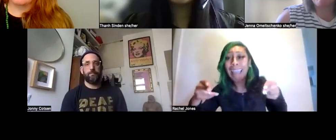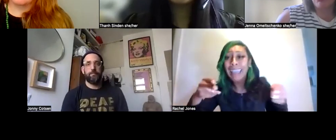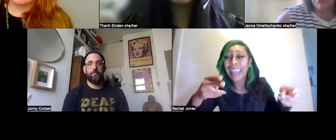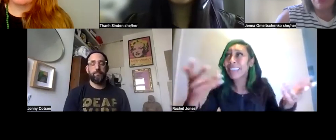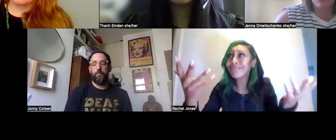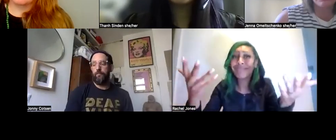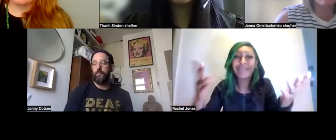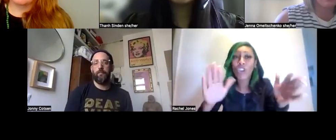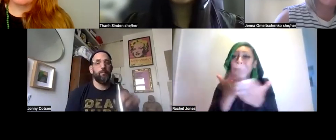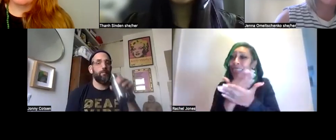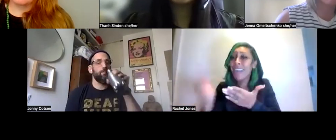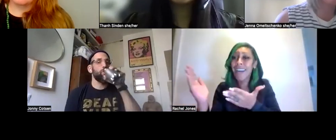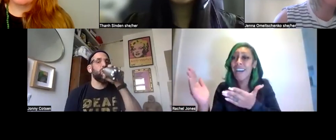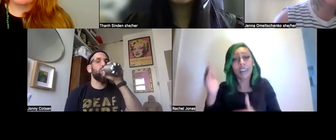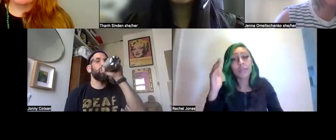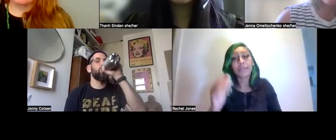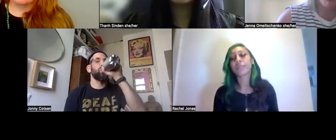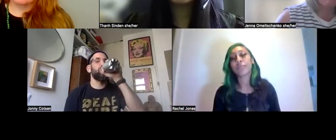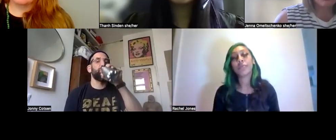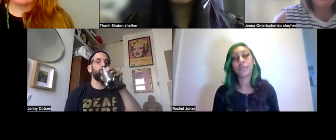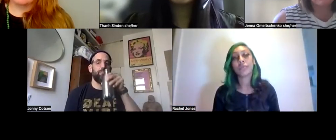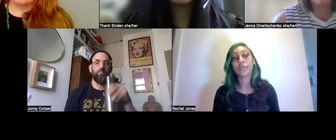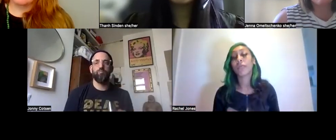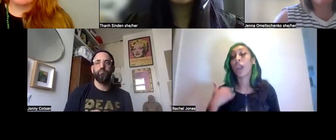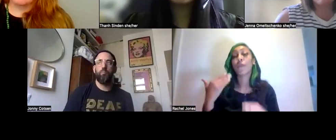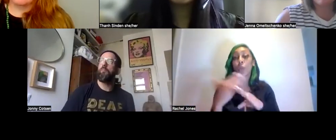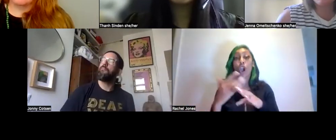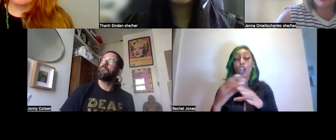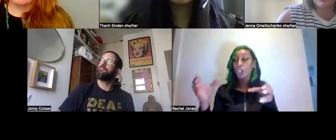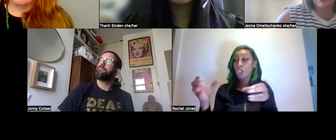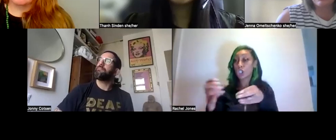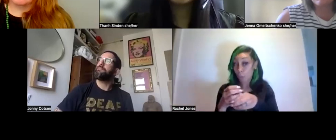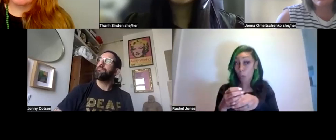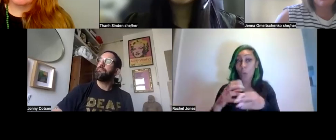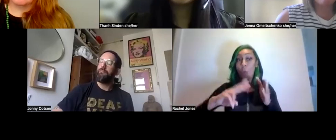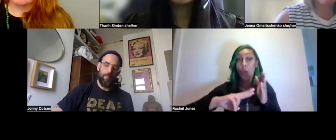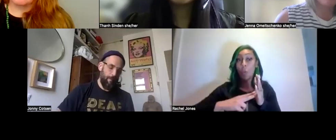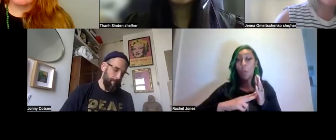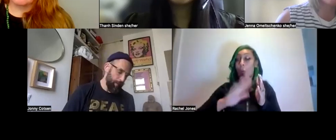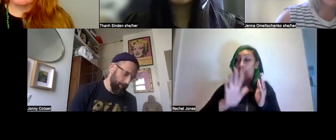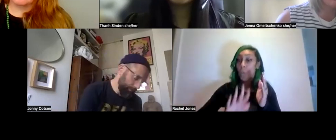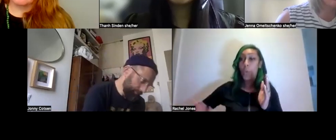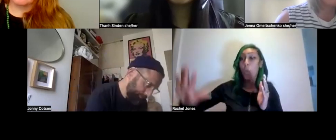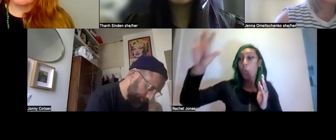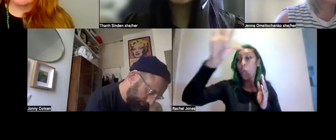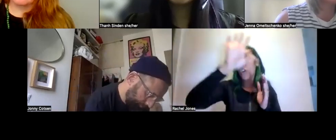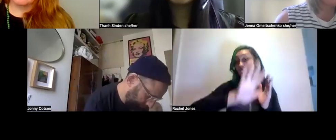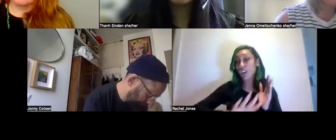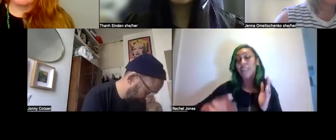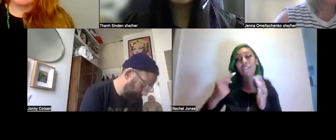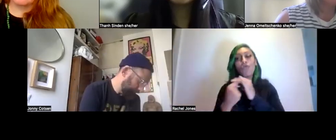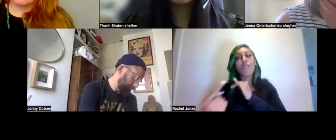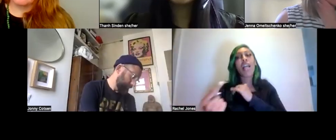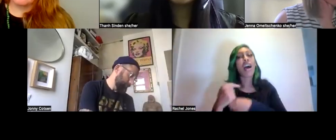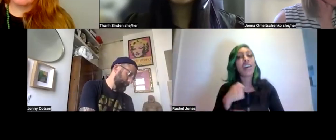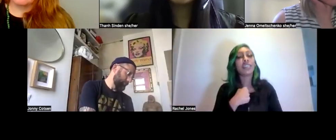But before that, I've worked in a lot of smaller organizations across the country and been a freelancer. And yeah,